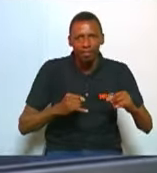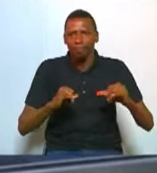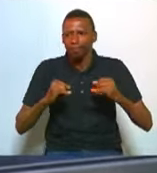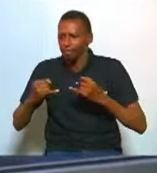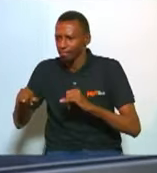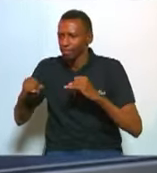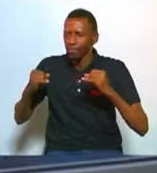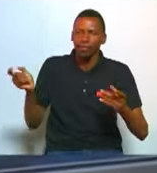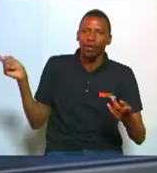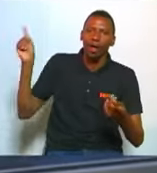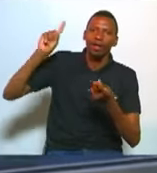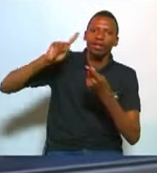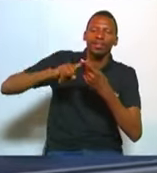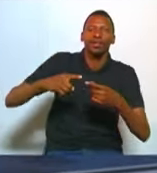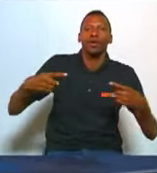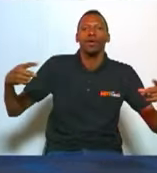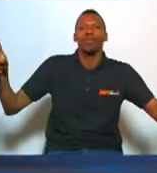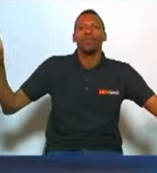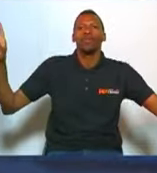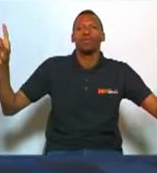until you make it.